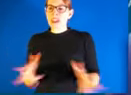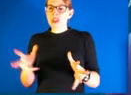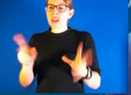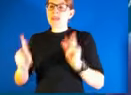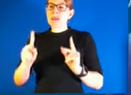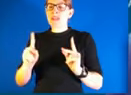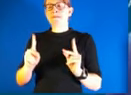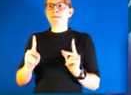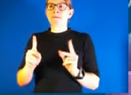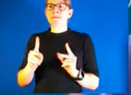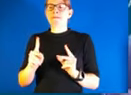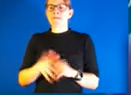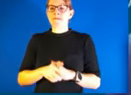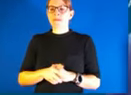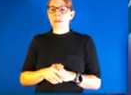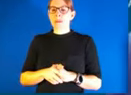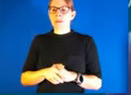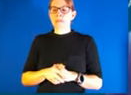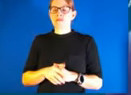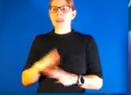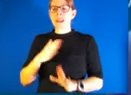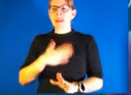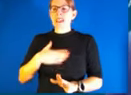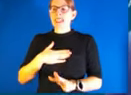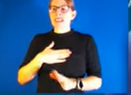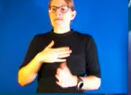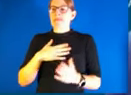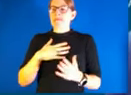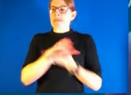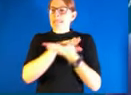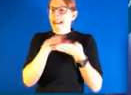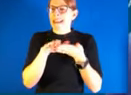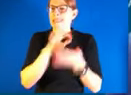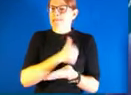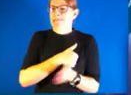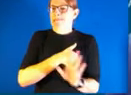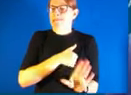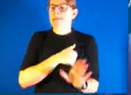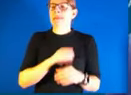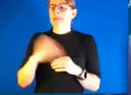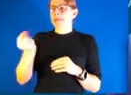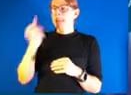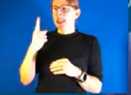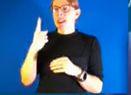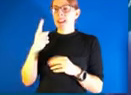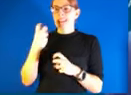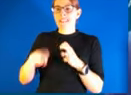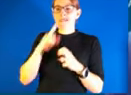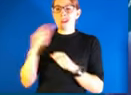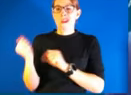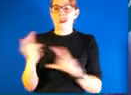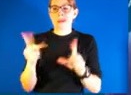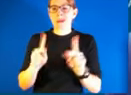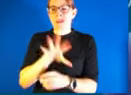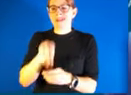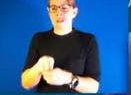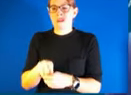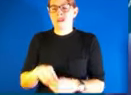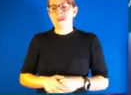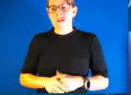kind of give people a wide berth a little bit and understand that this is a hard time for all of us. And I